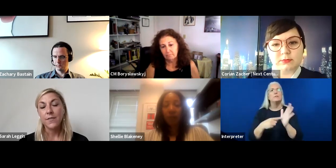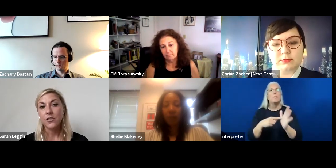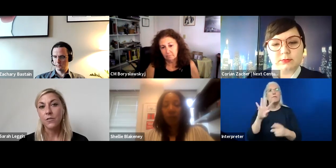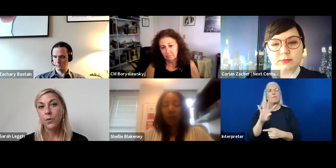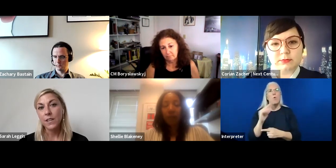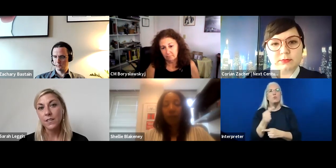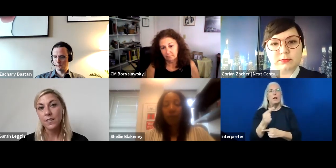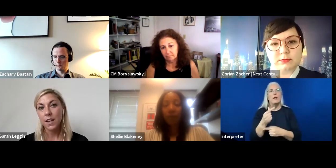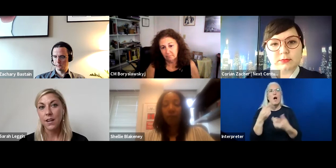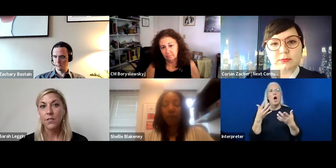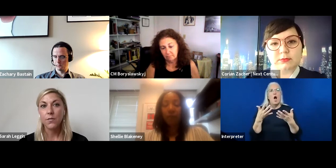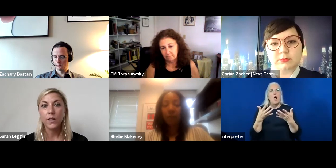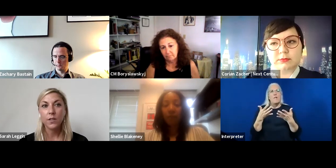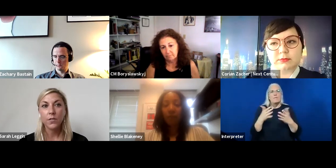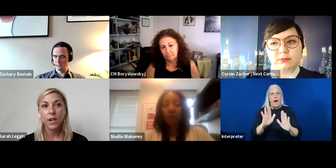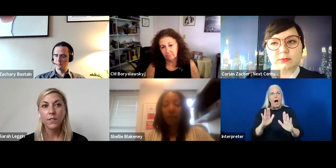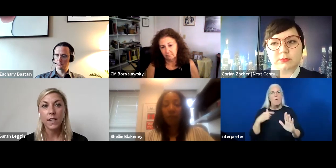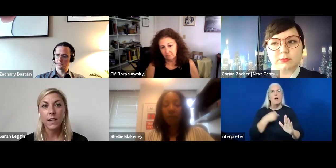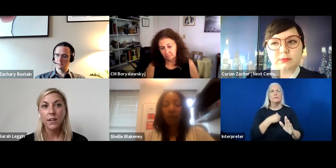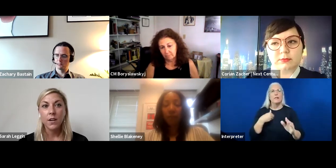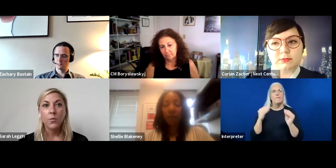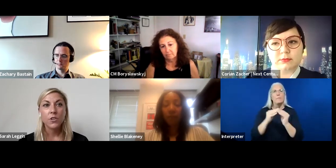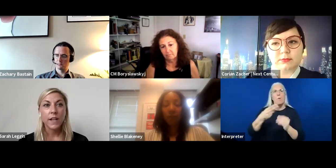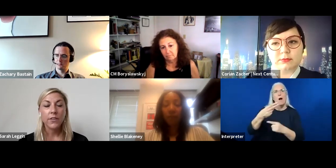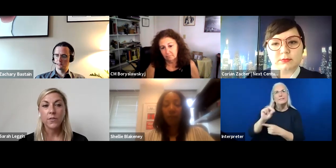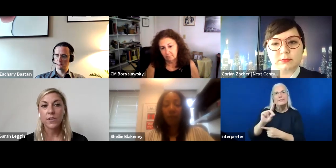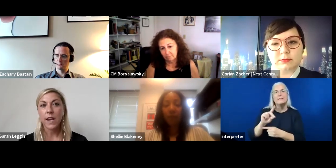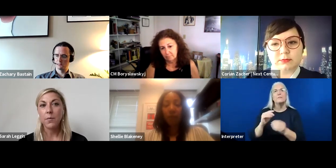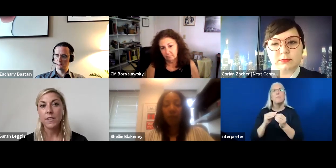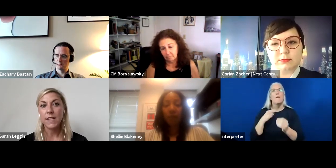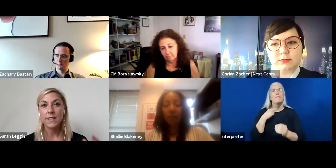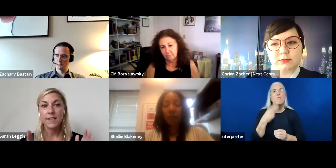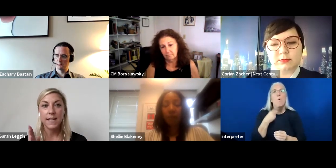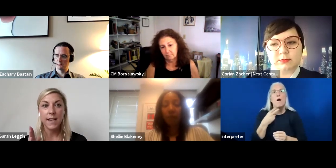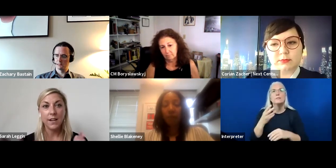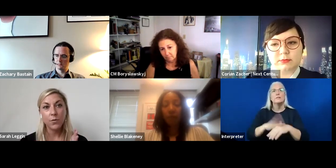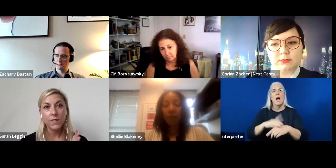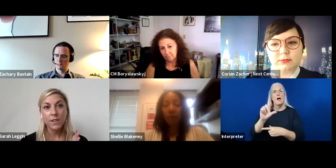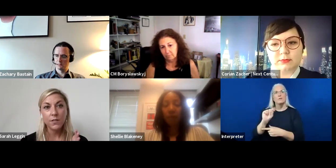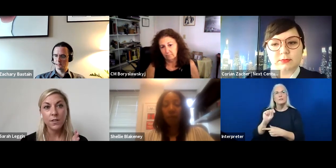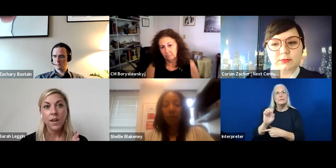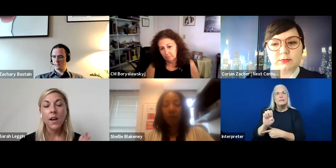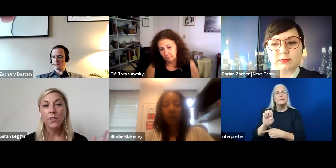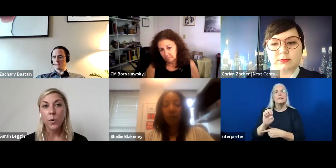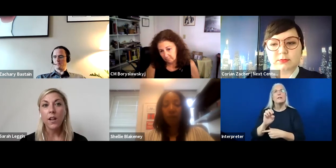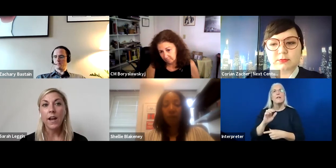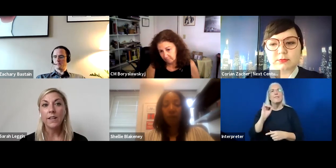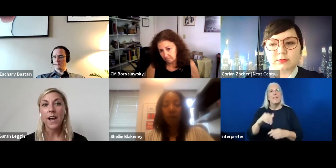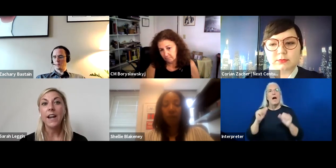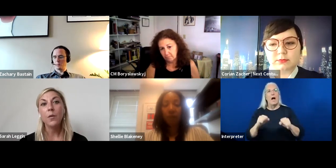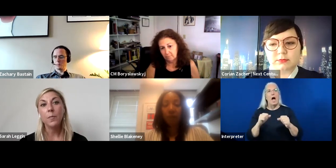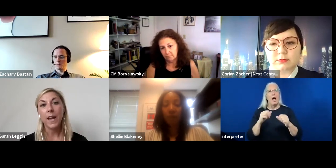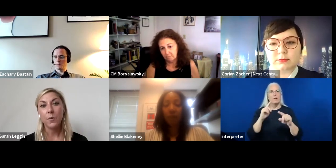high definition voice and voice over LTE, which allows for simultaneous data and voice use, as well